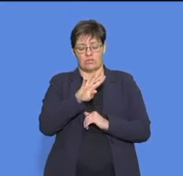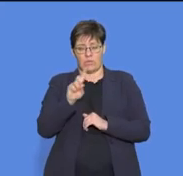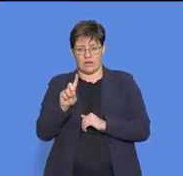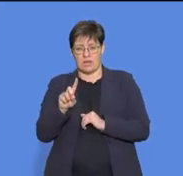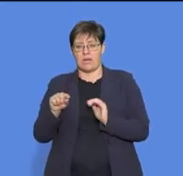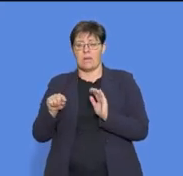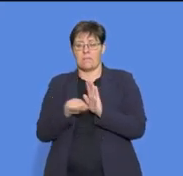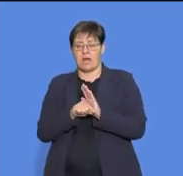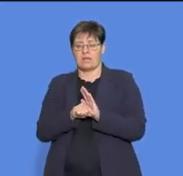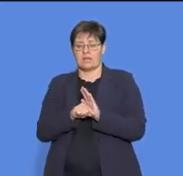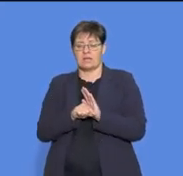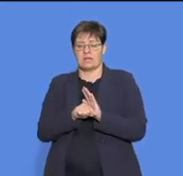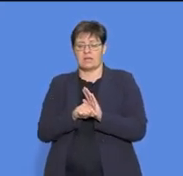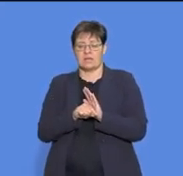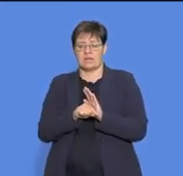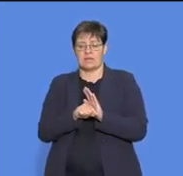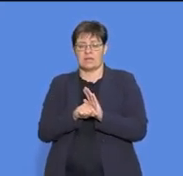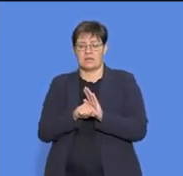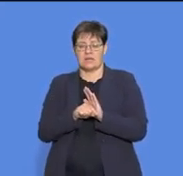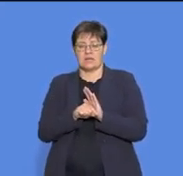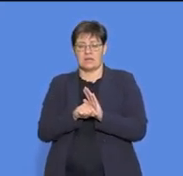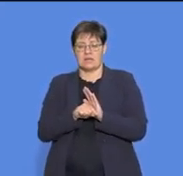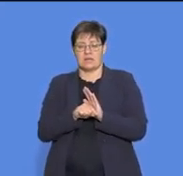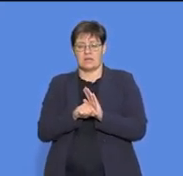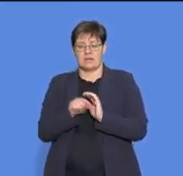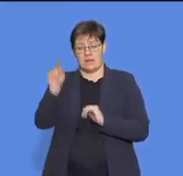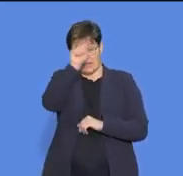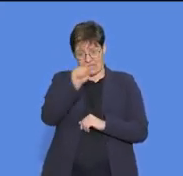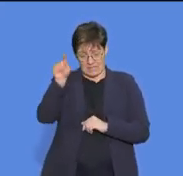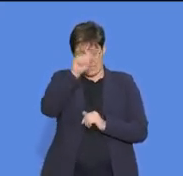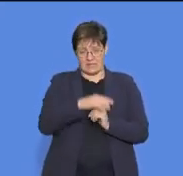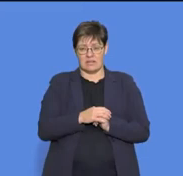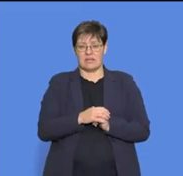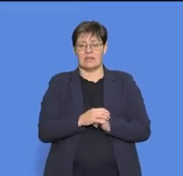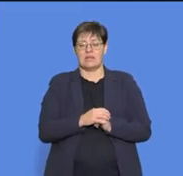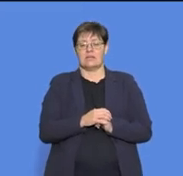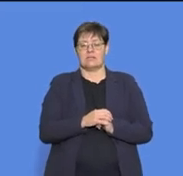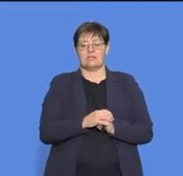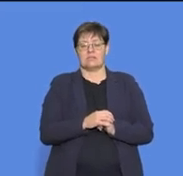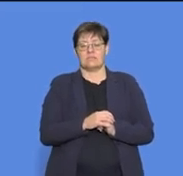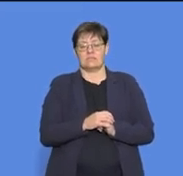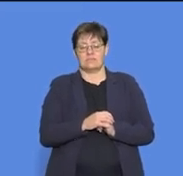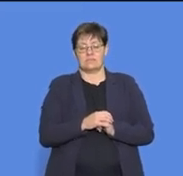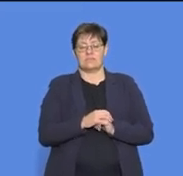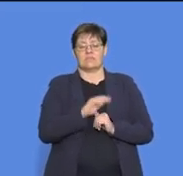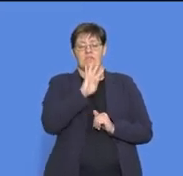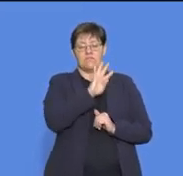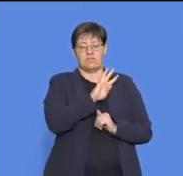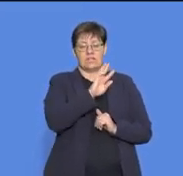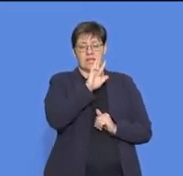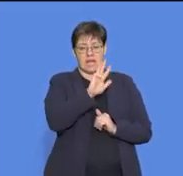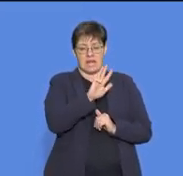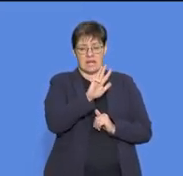180 minus 41 minus 48 minus that amount there. So S will equal